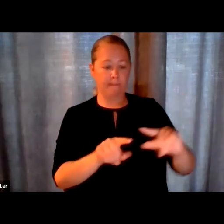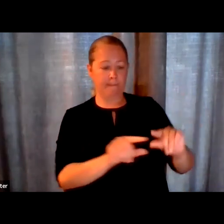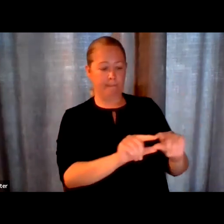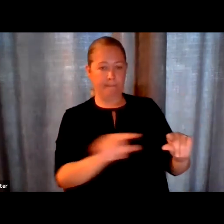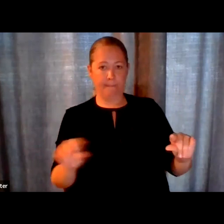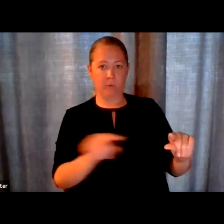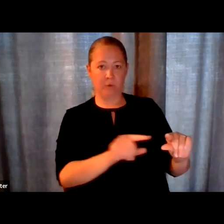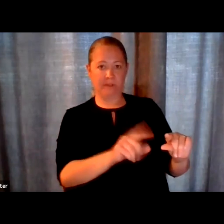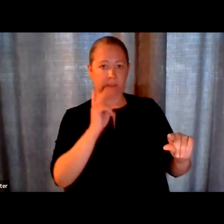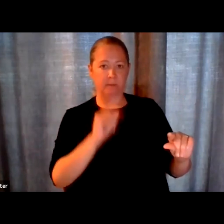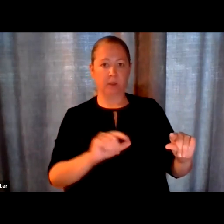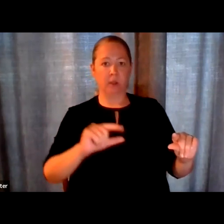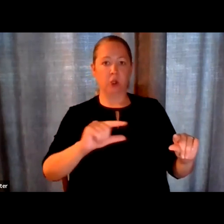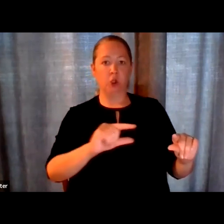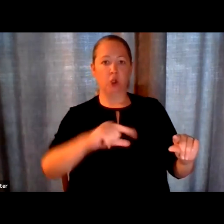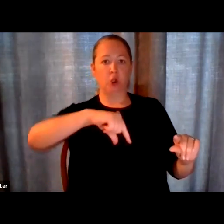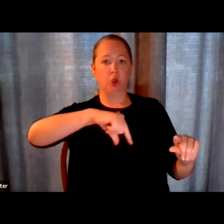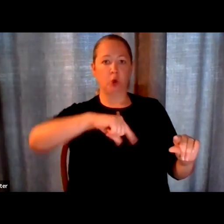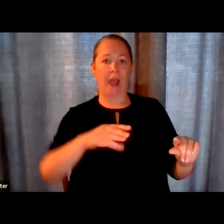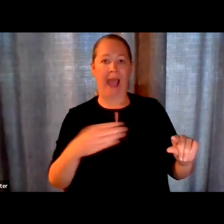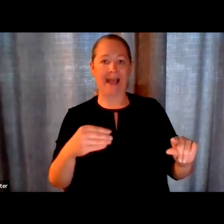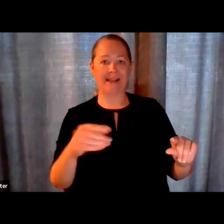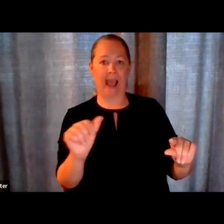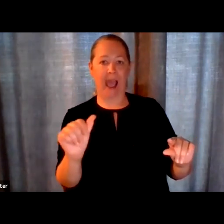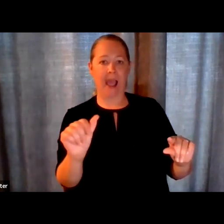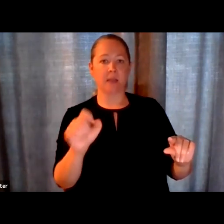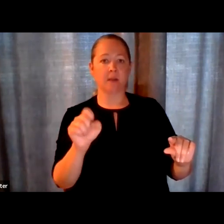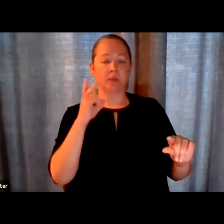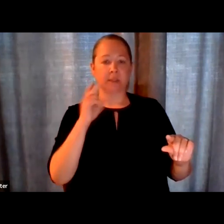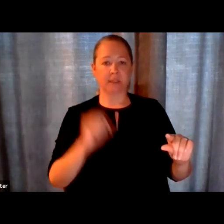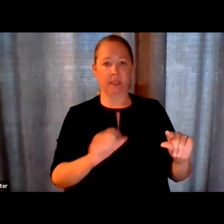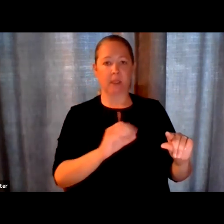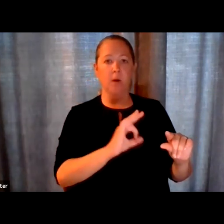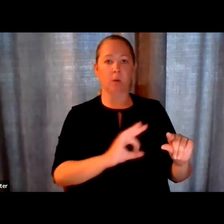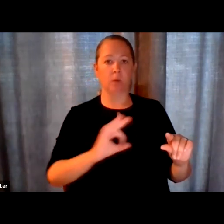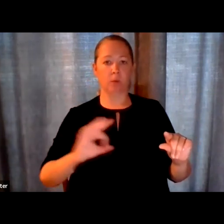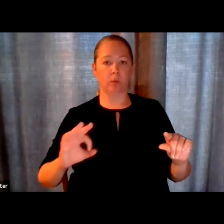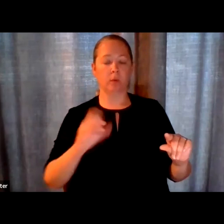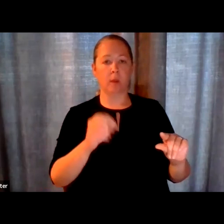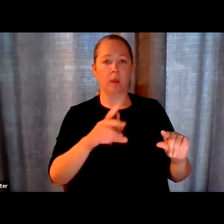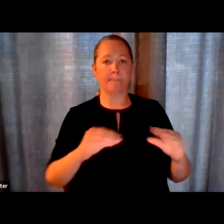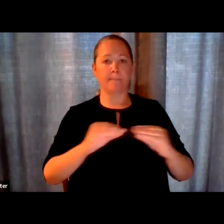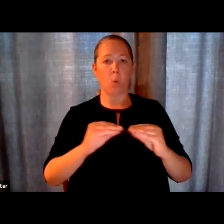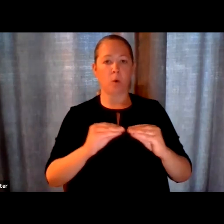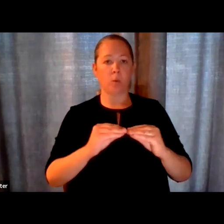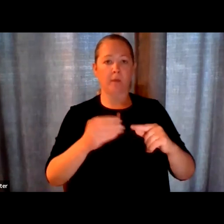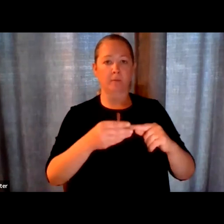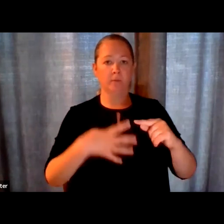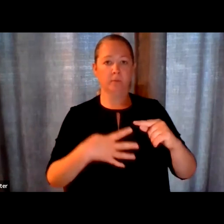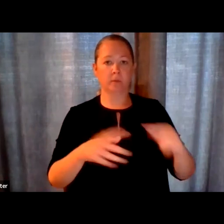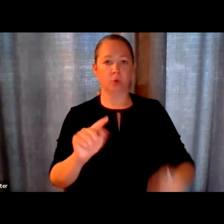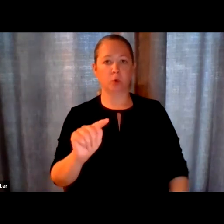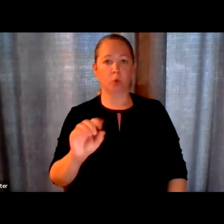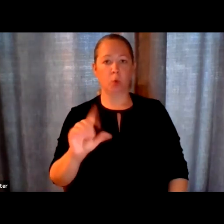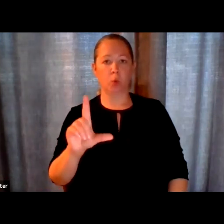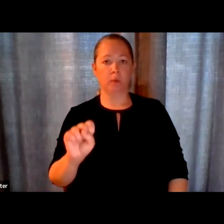click the 3 dots if you don't see it where it says more, and you'll see it there in the list of tools. Again, we're going to give it a couple